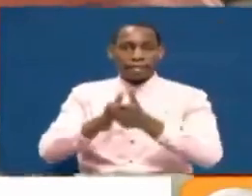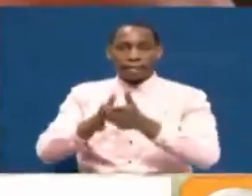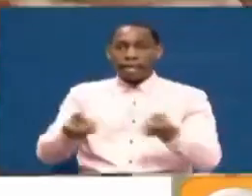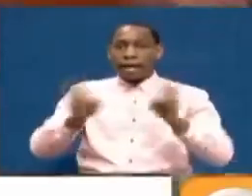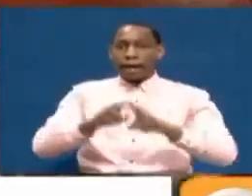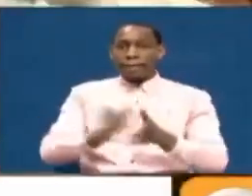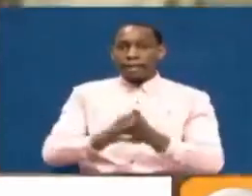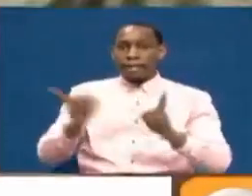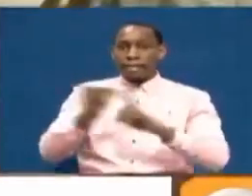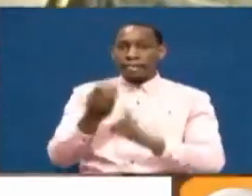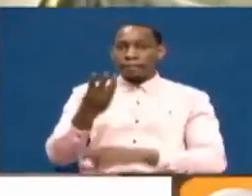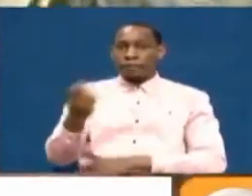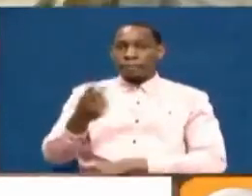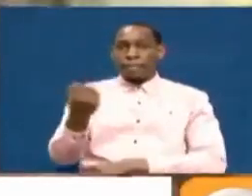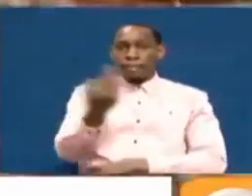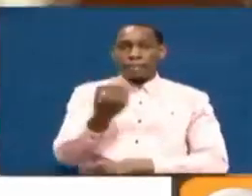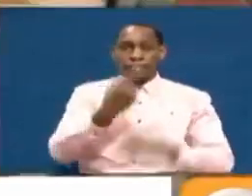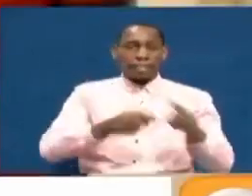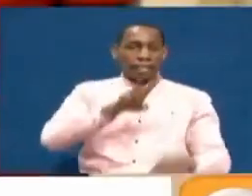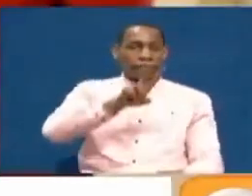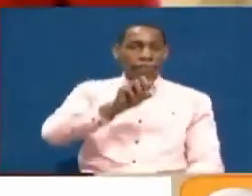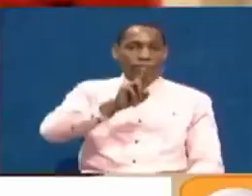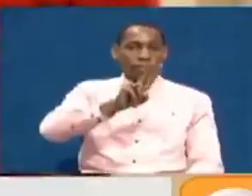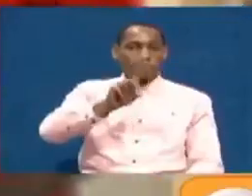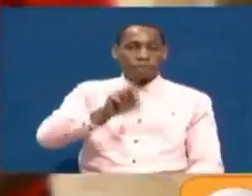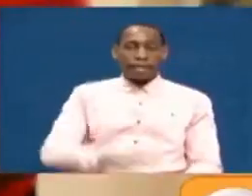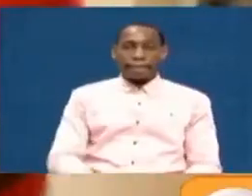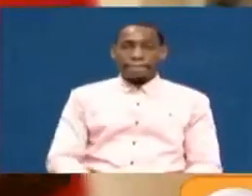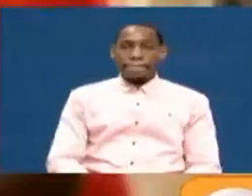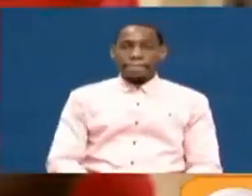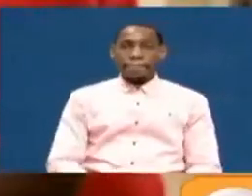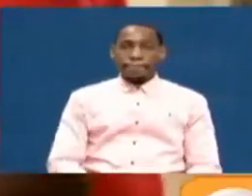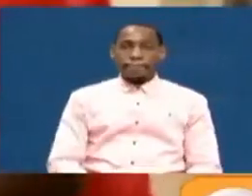take place on the 4th of March 2021. Maryanne Nyambura, Citizen TV.